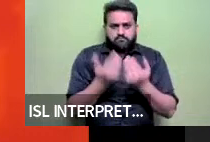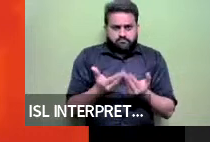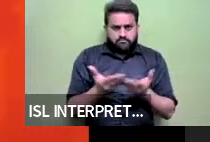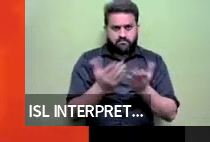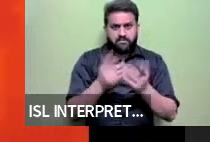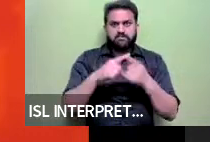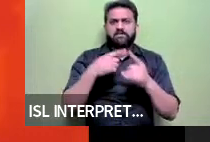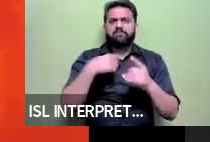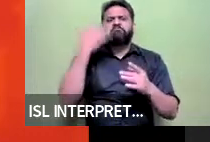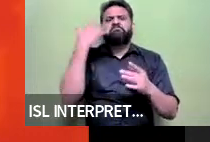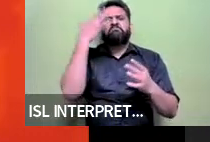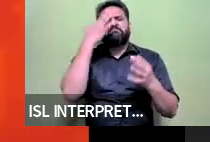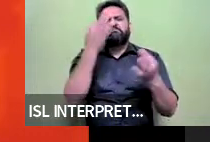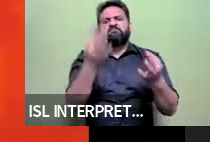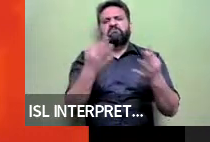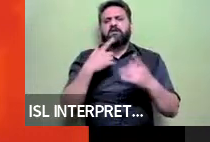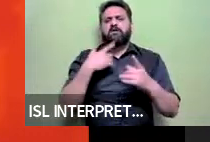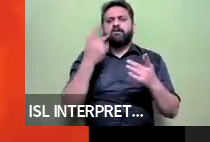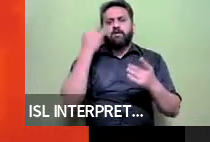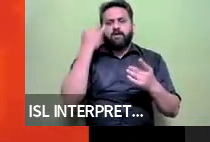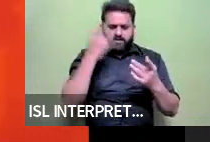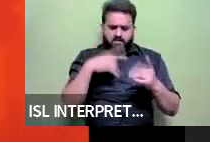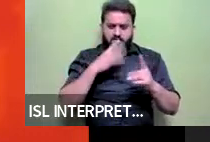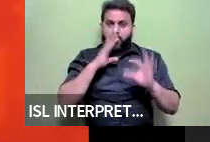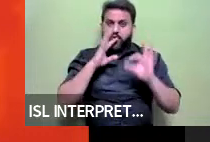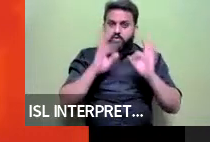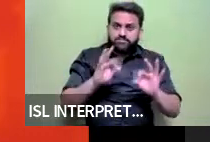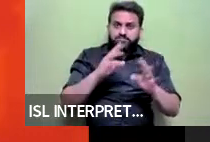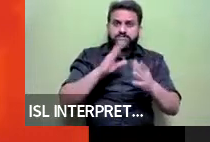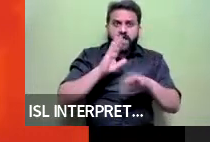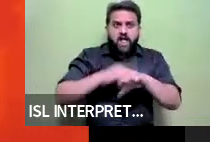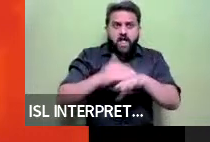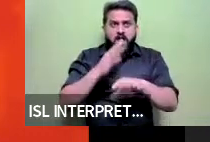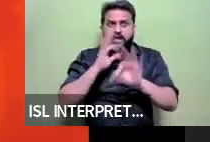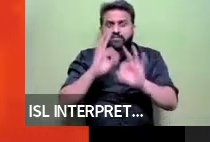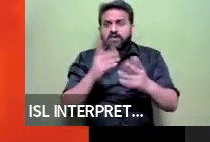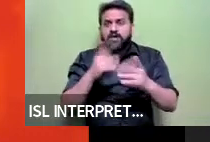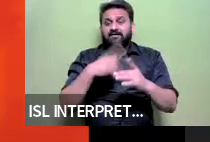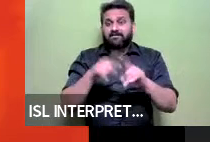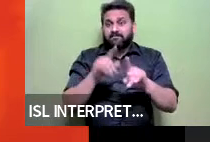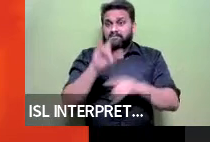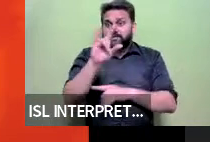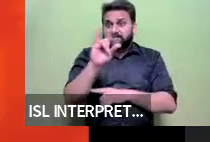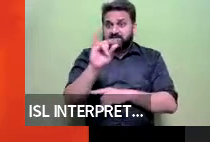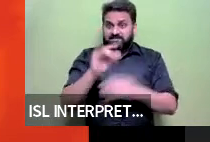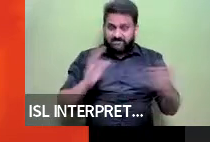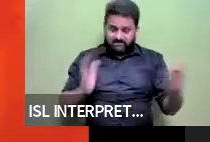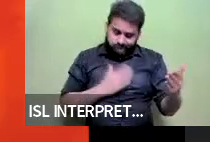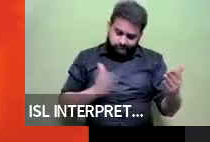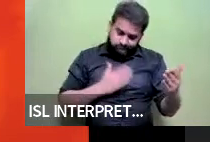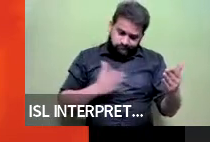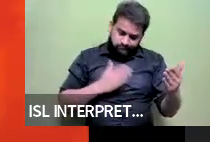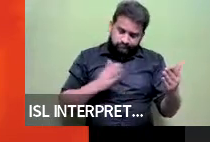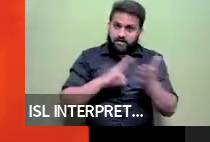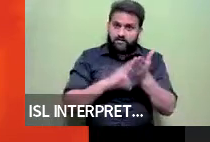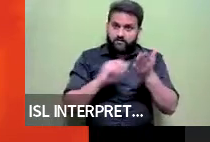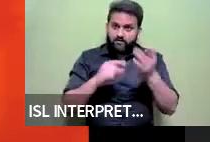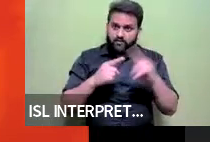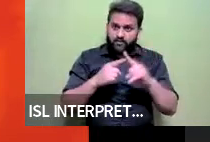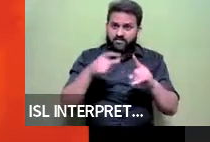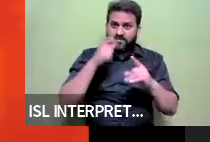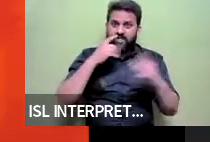very smart and creative use of facts and law. Because 60 pages of moot problem have been read by so many